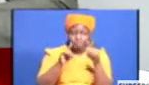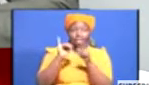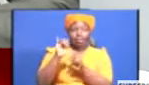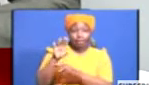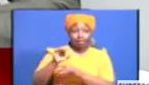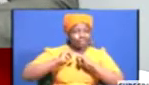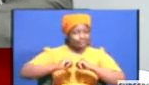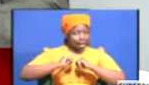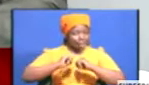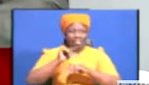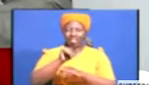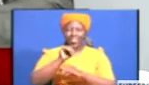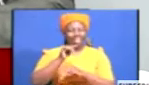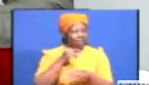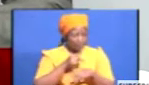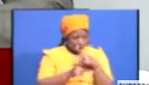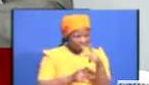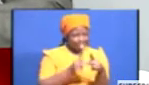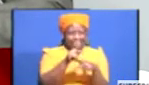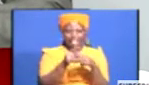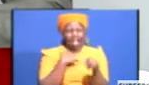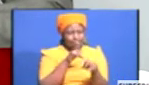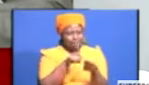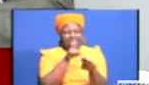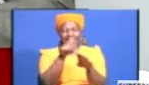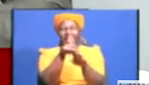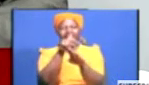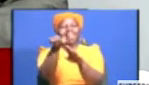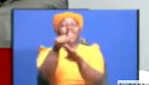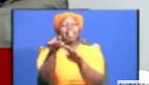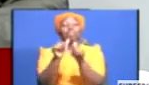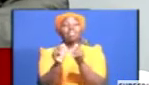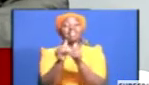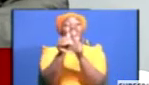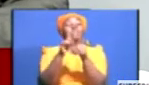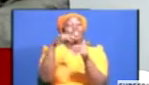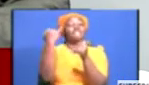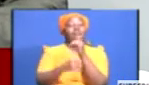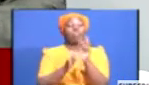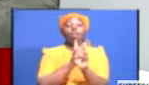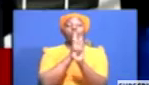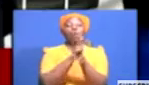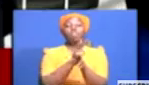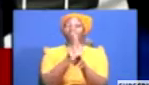IEBC, was marred by irregularities that rendered the final outcome invalid.